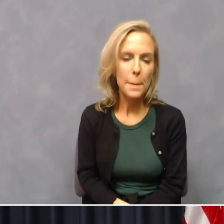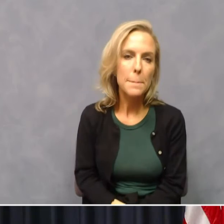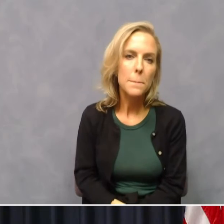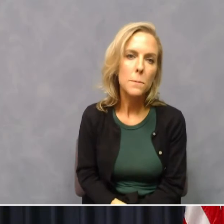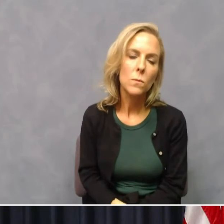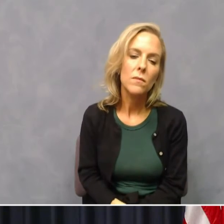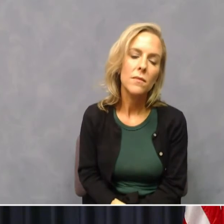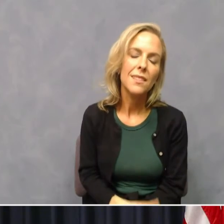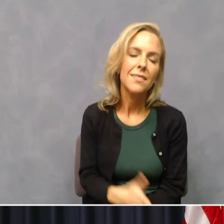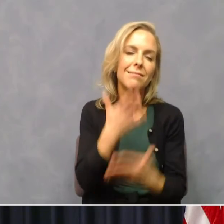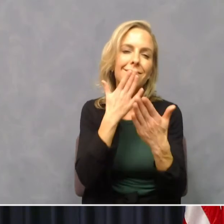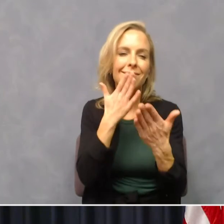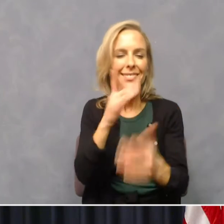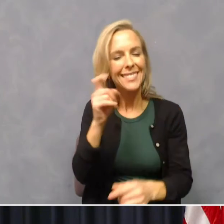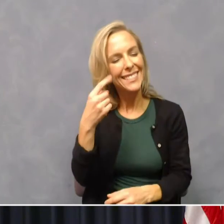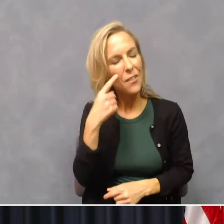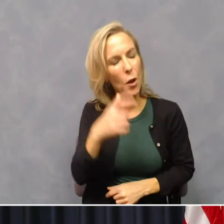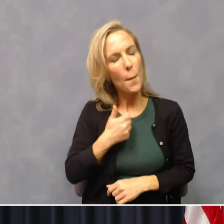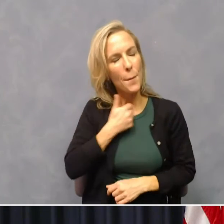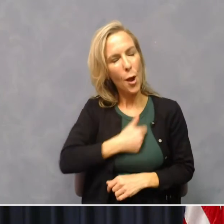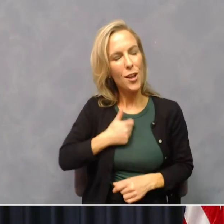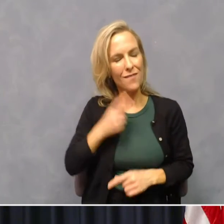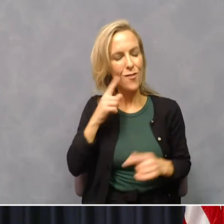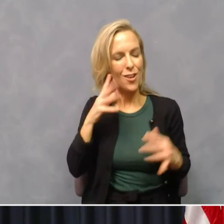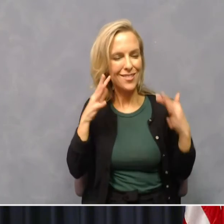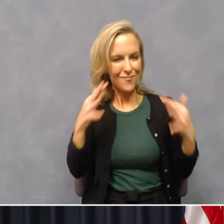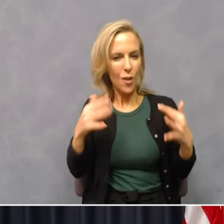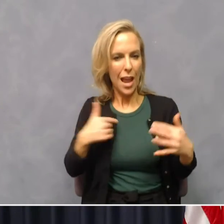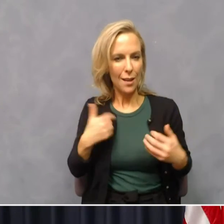Thank you, Governor. I apologize for the road noise. I'm in a vehicle.